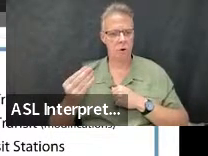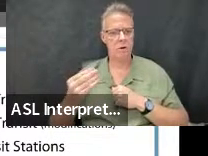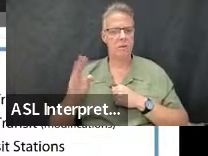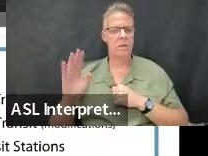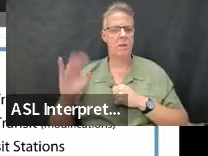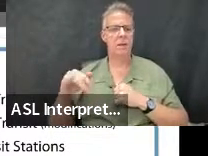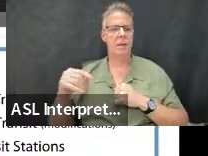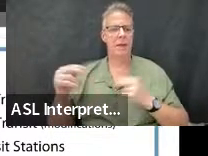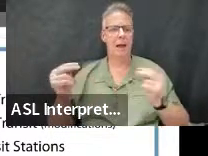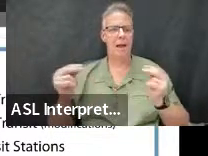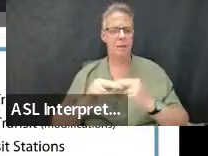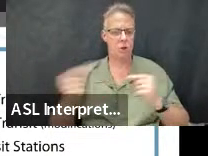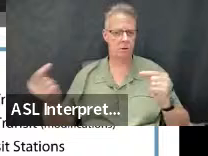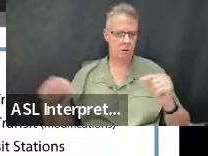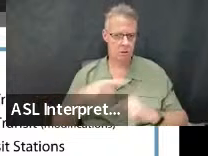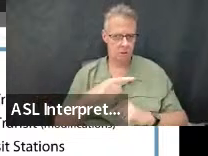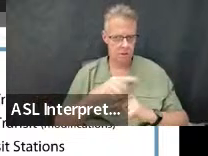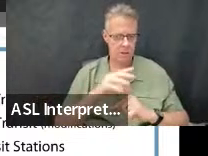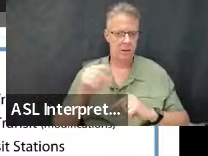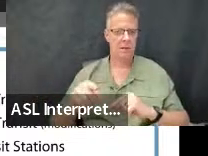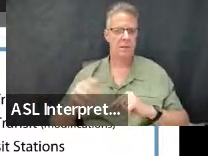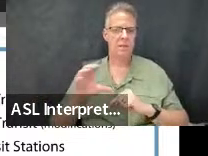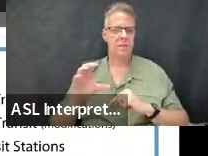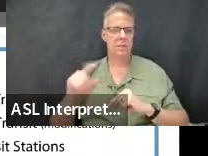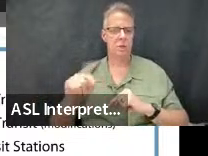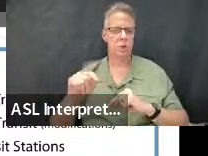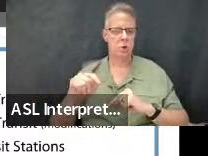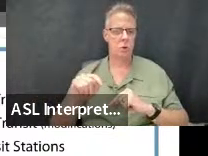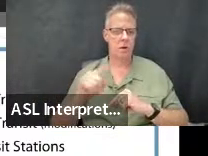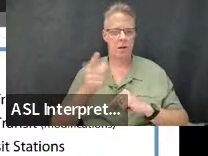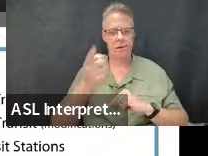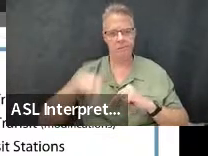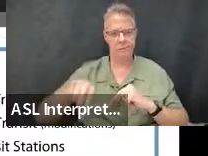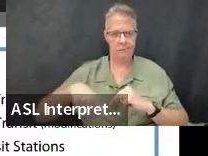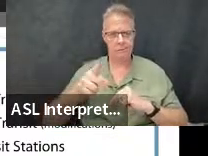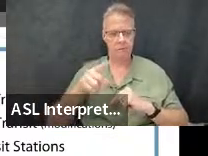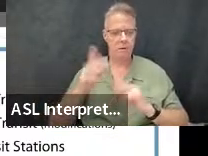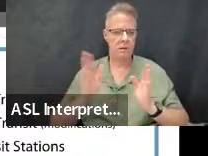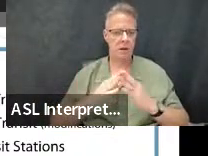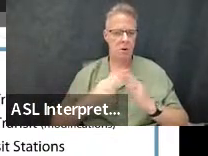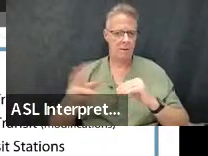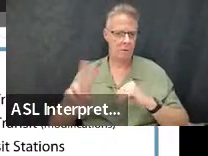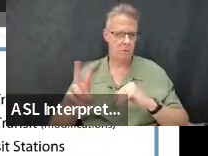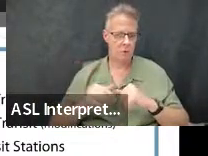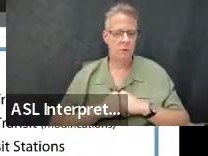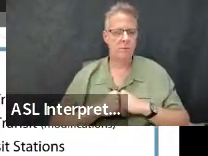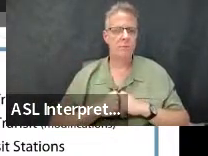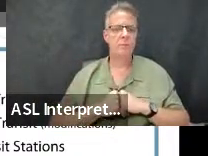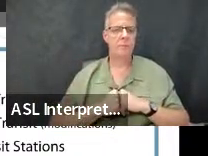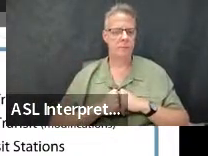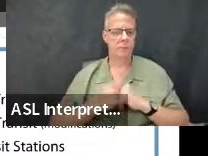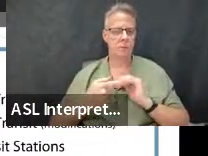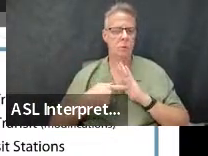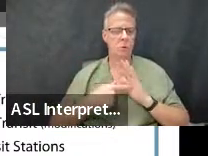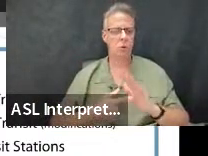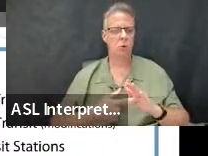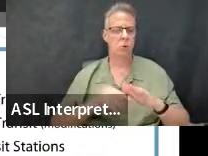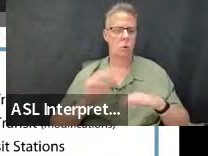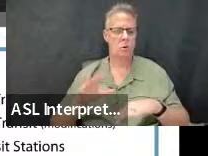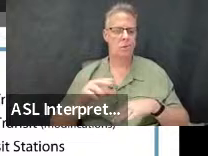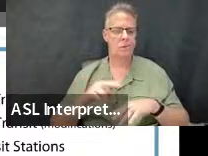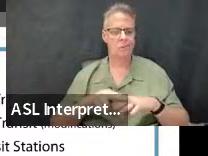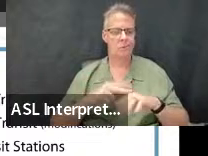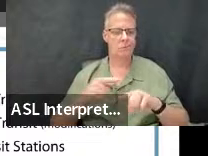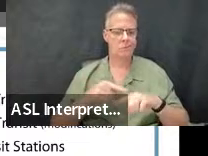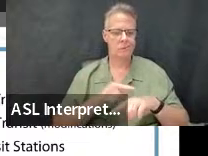here, as well as the C Street ramps to and from downtown Vancouver. It shows light rail extension,